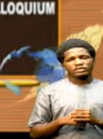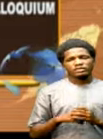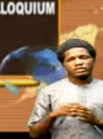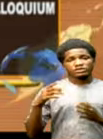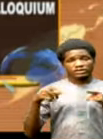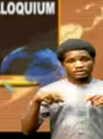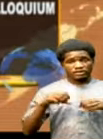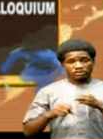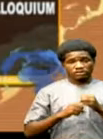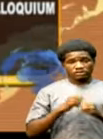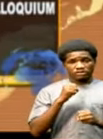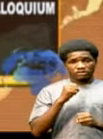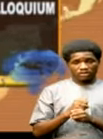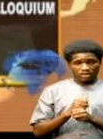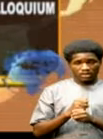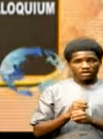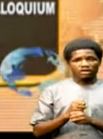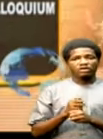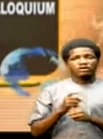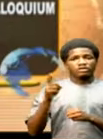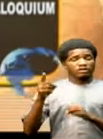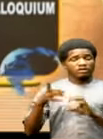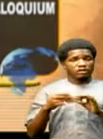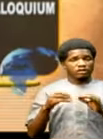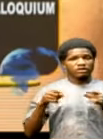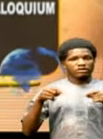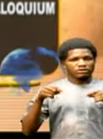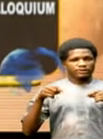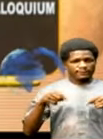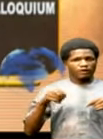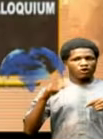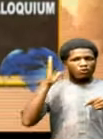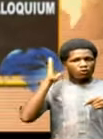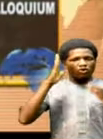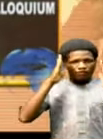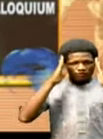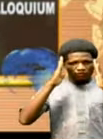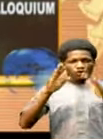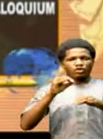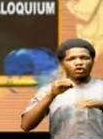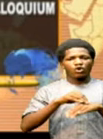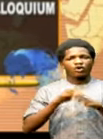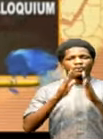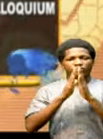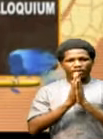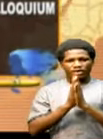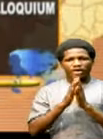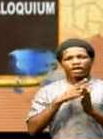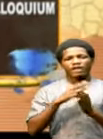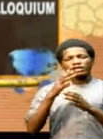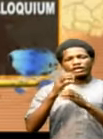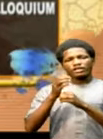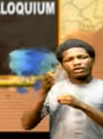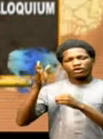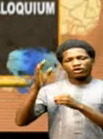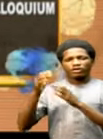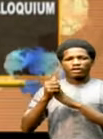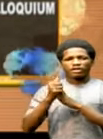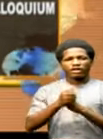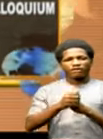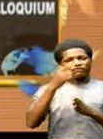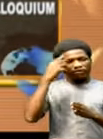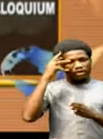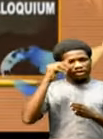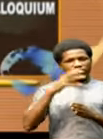within the holy month of Ramadan, should be dedicated to prayers and seeking God's face and God's guidance for him and